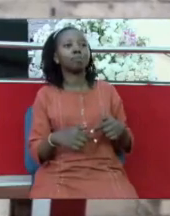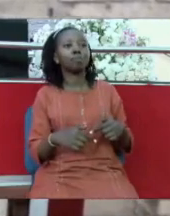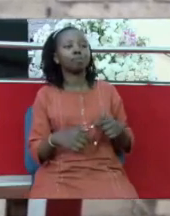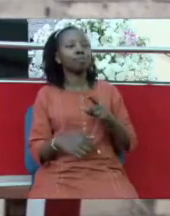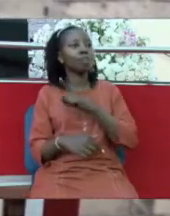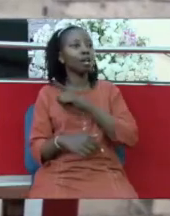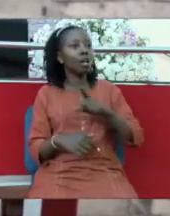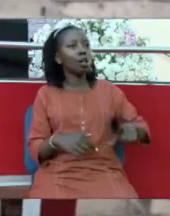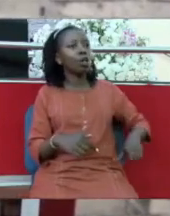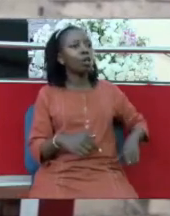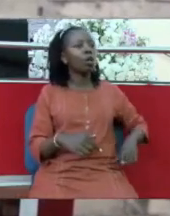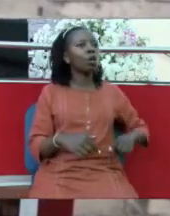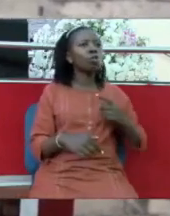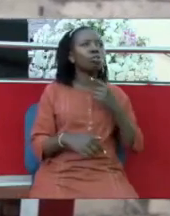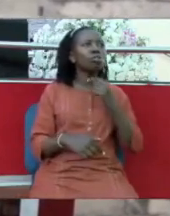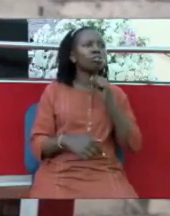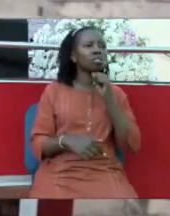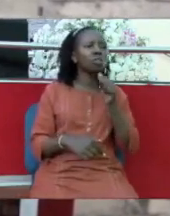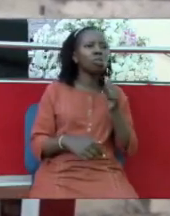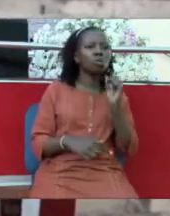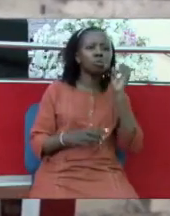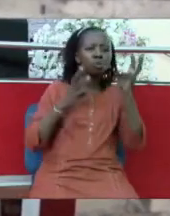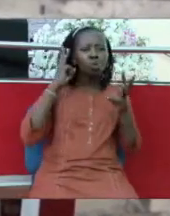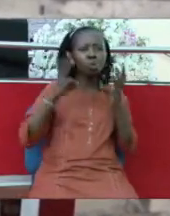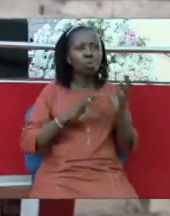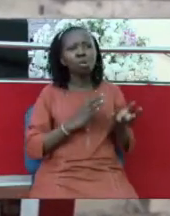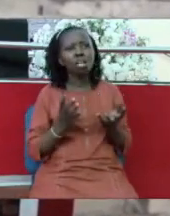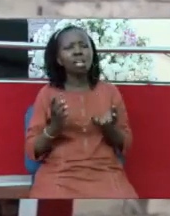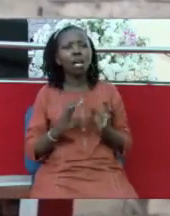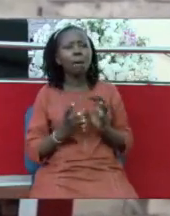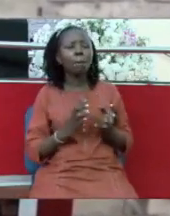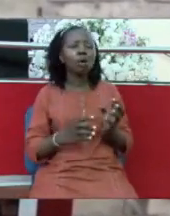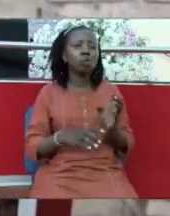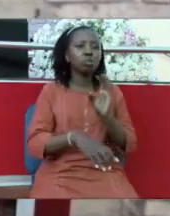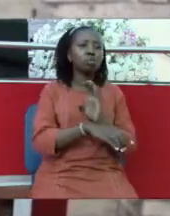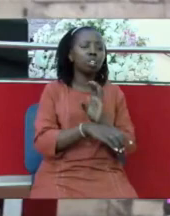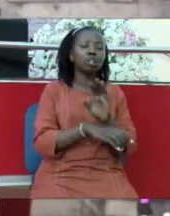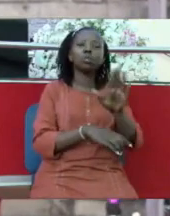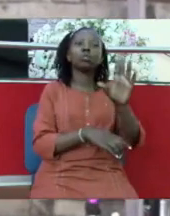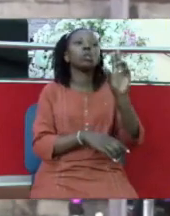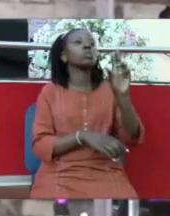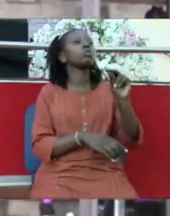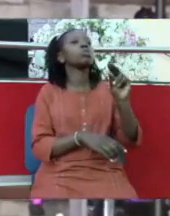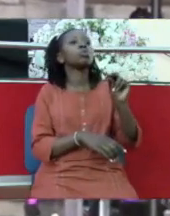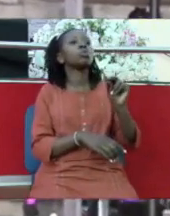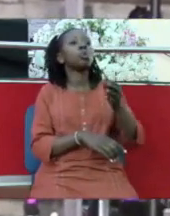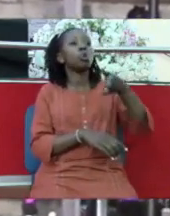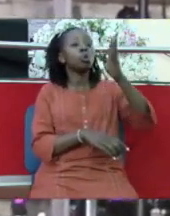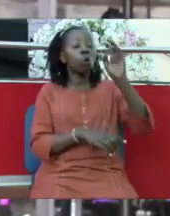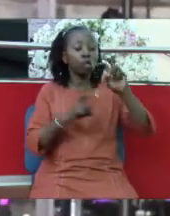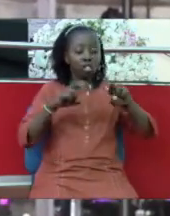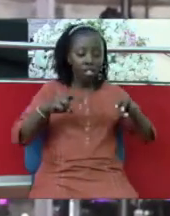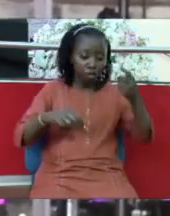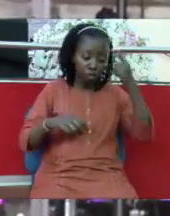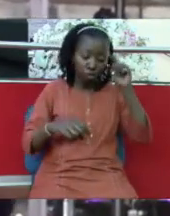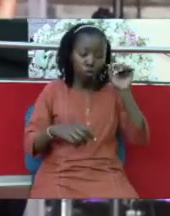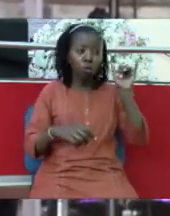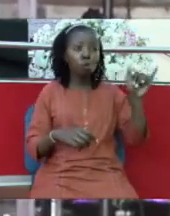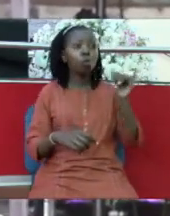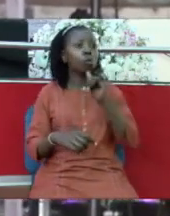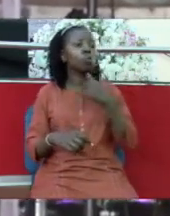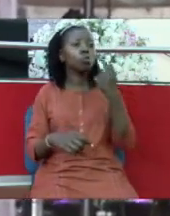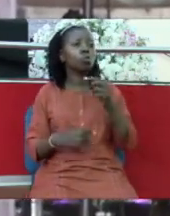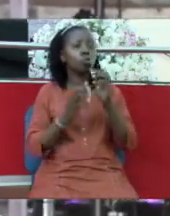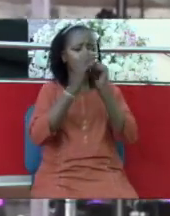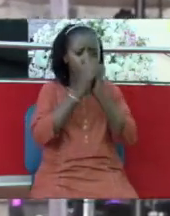is not going to be concerned about the place and the manner. But he will be looking for those who worship him in spirit and truth.